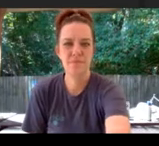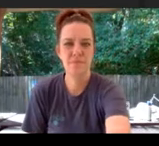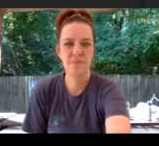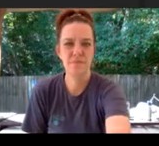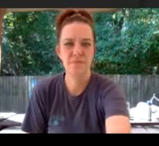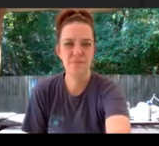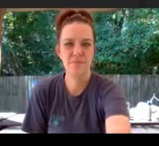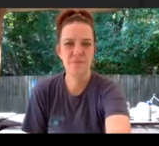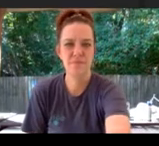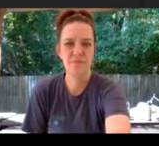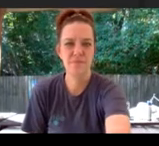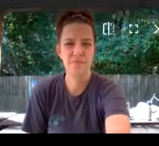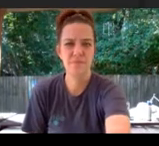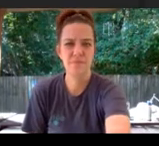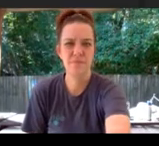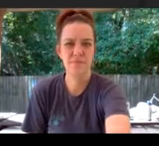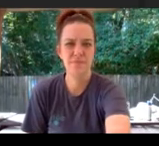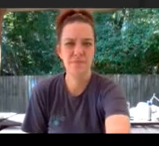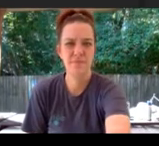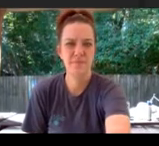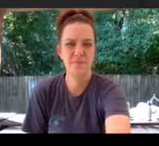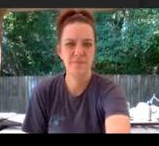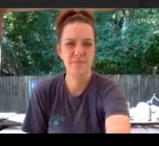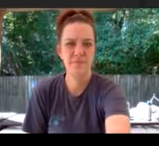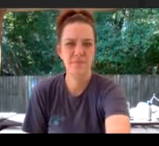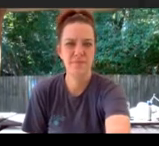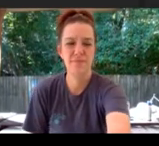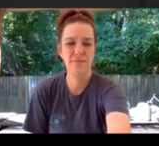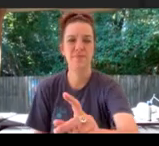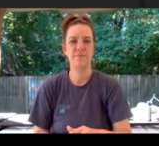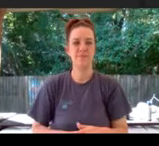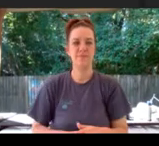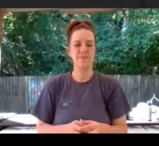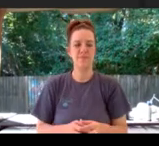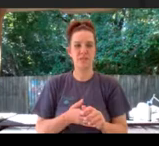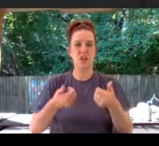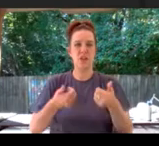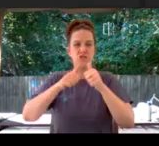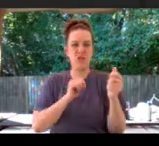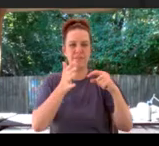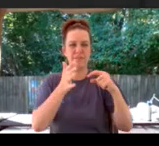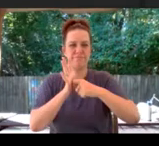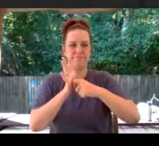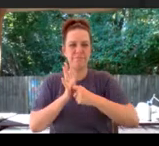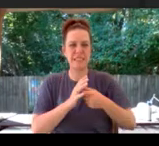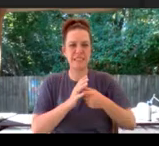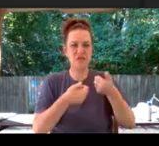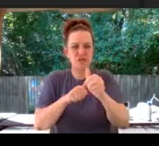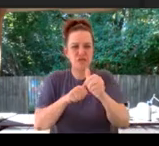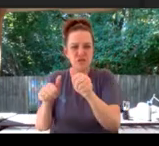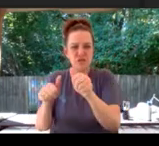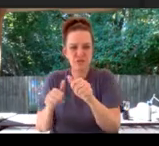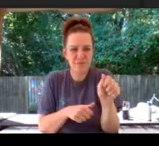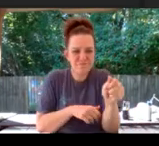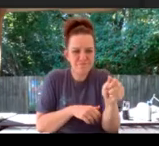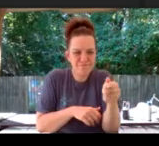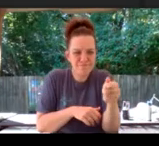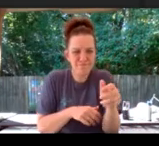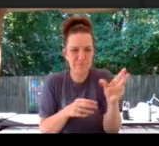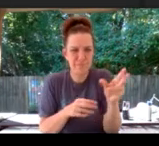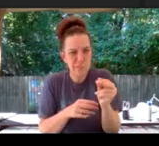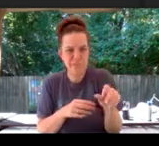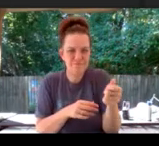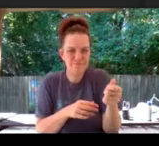one, fitting each other into the lock and giving it a little wiggle.